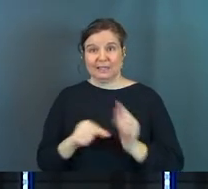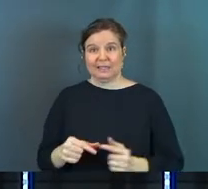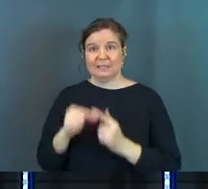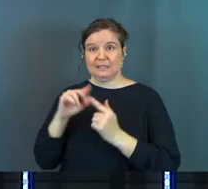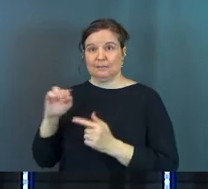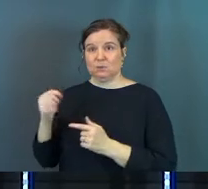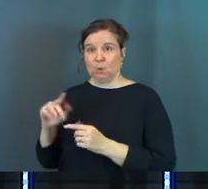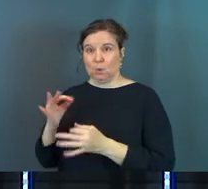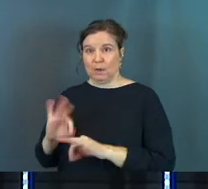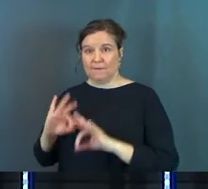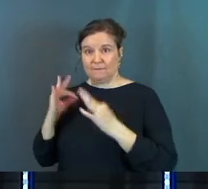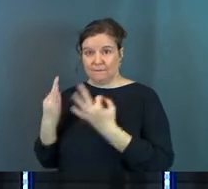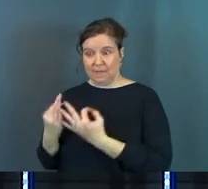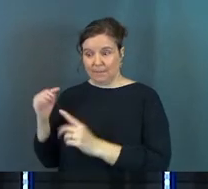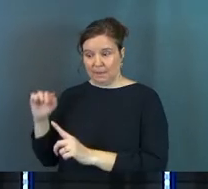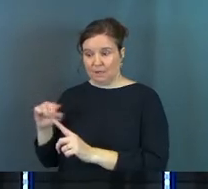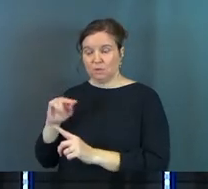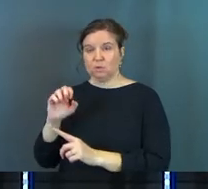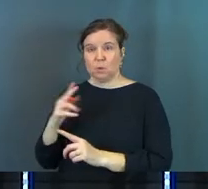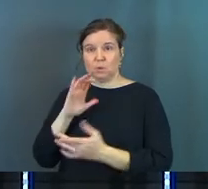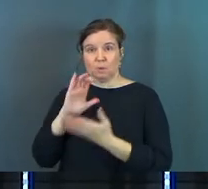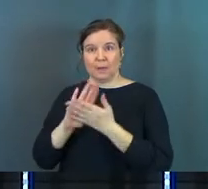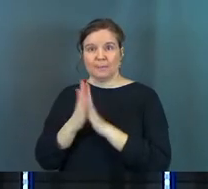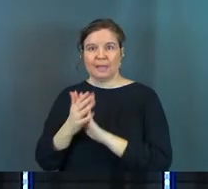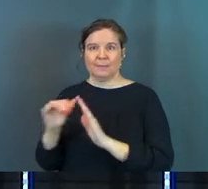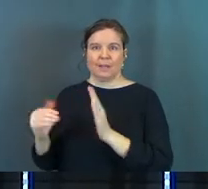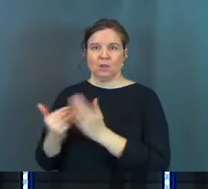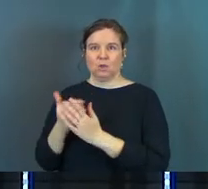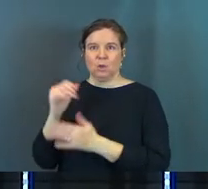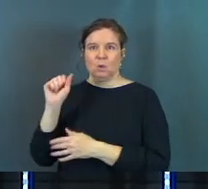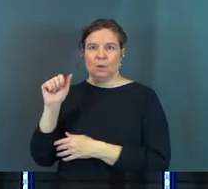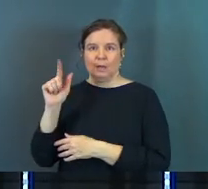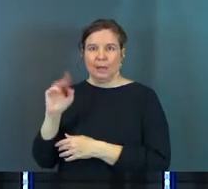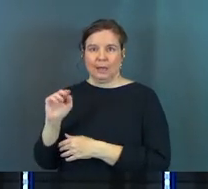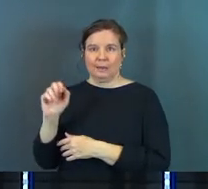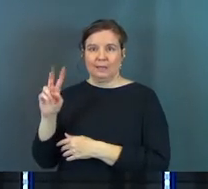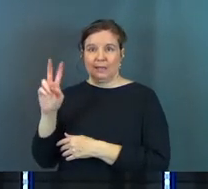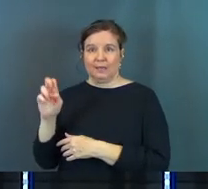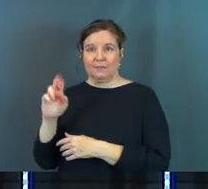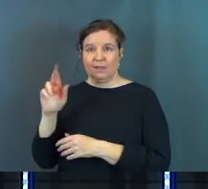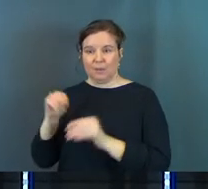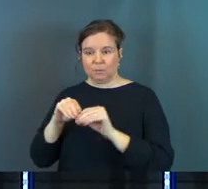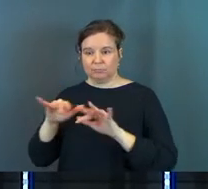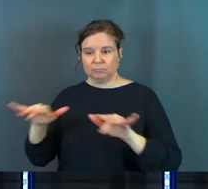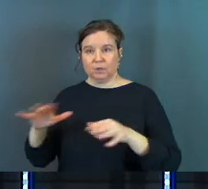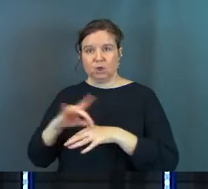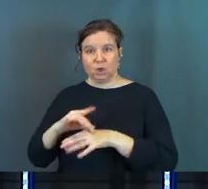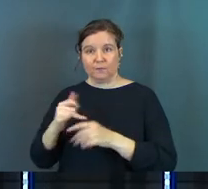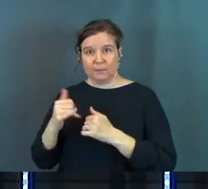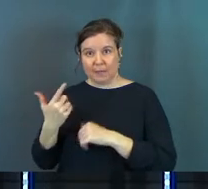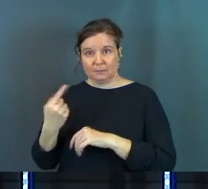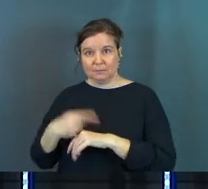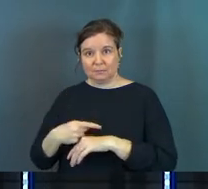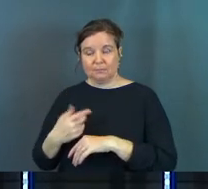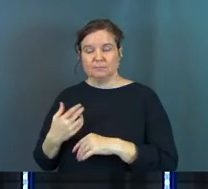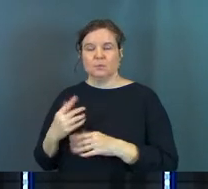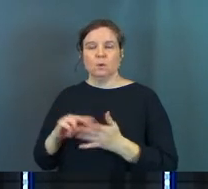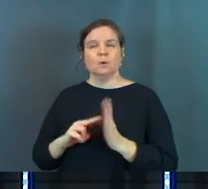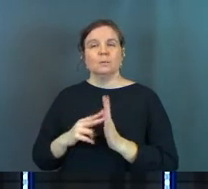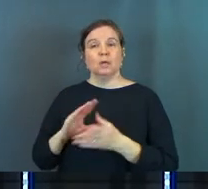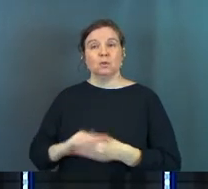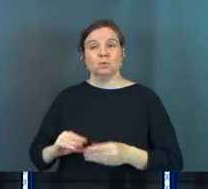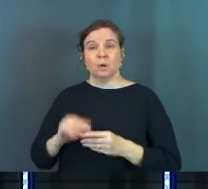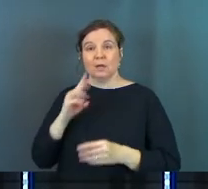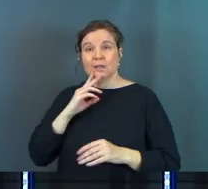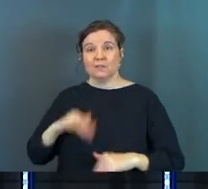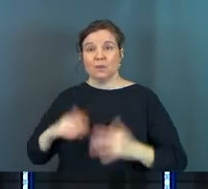Noah's family. And so Noah and his wife became like the new Adam and Eve, and they came and they repopulated the earth from that spot, which means the